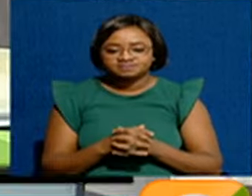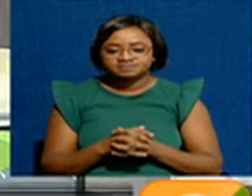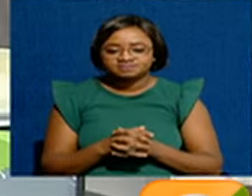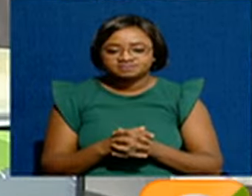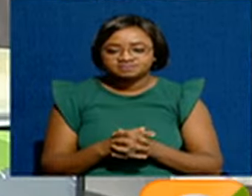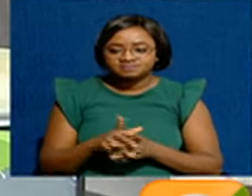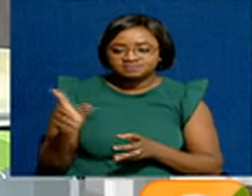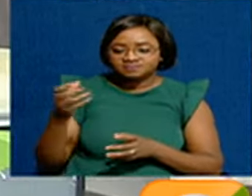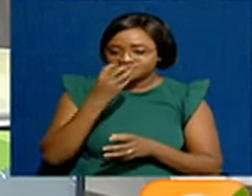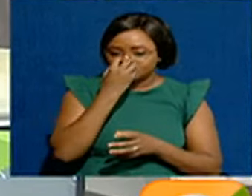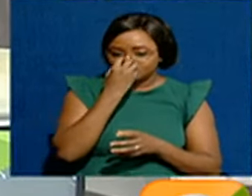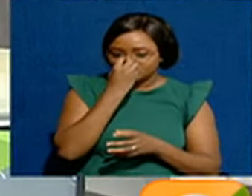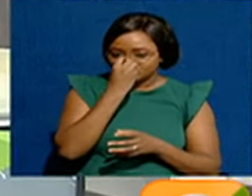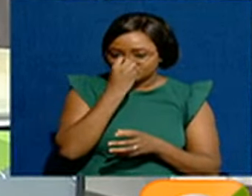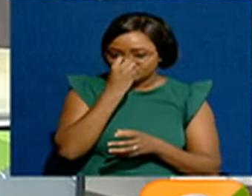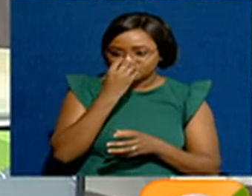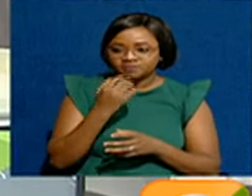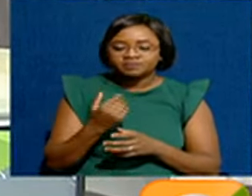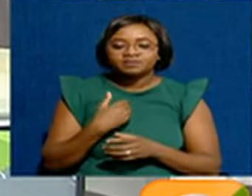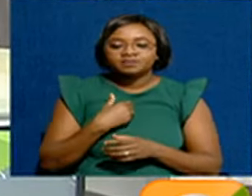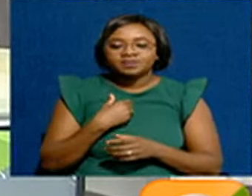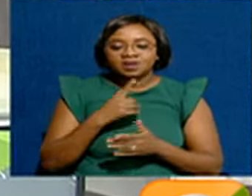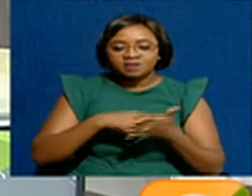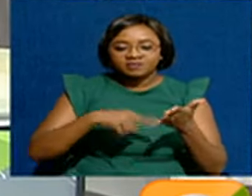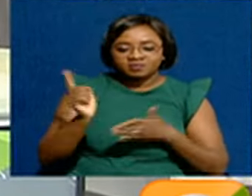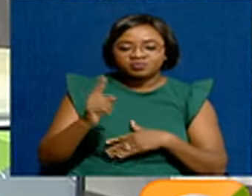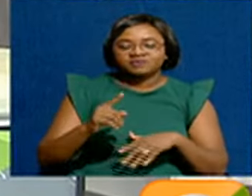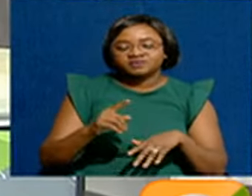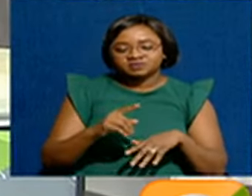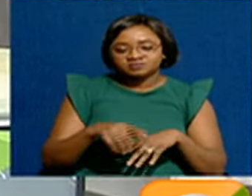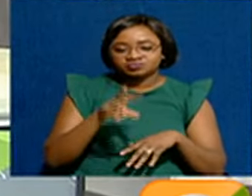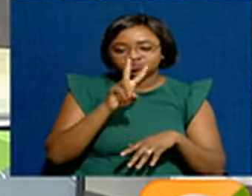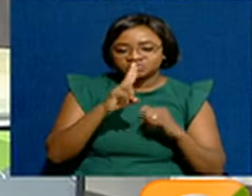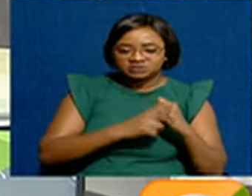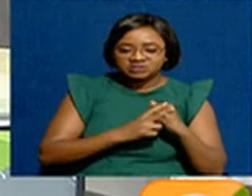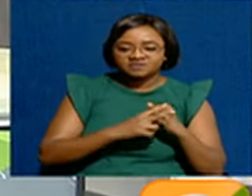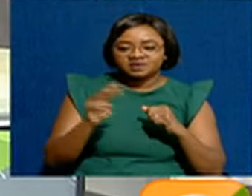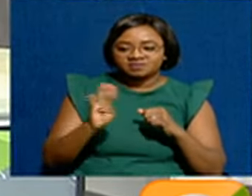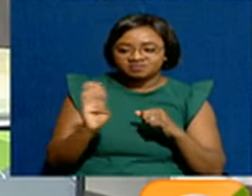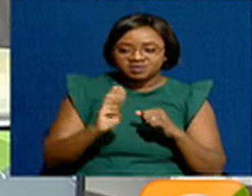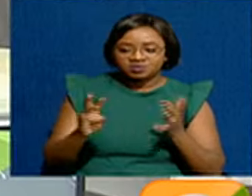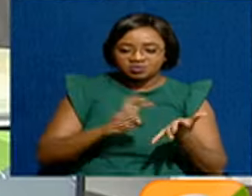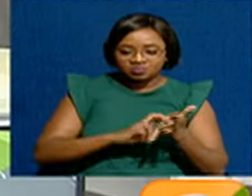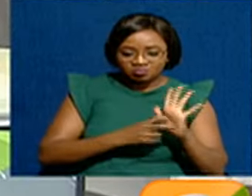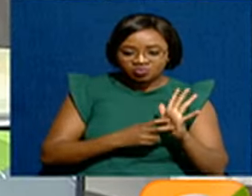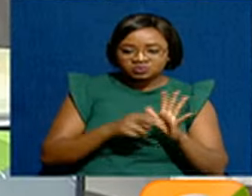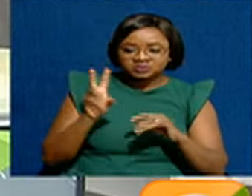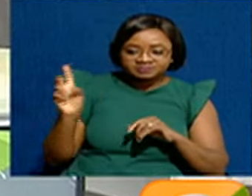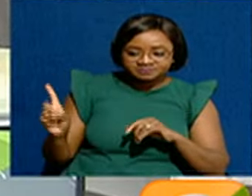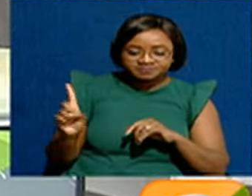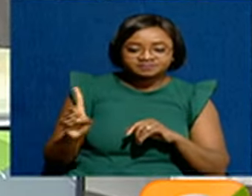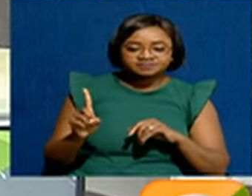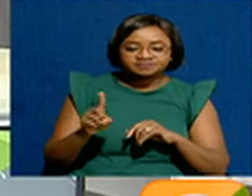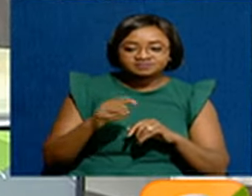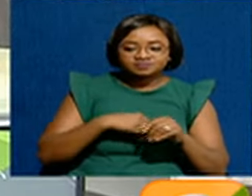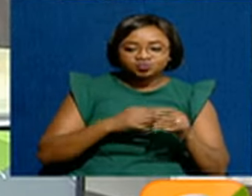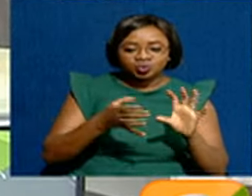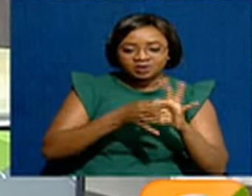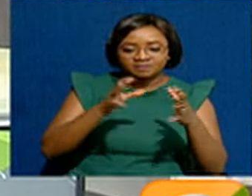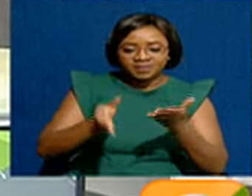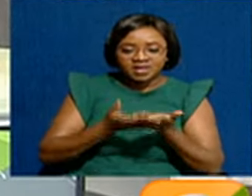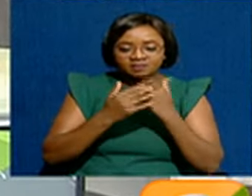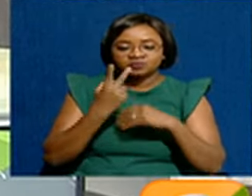M. Ruto has commissioned a 27 billion shilling last mile connectivity project that will connect 280,000 households to